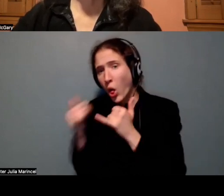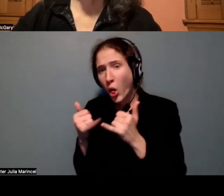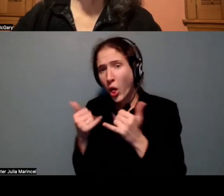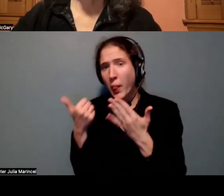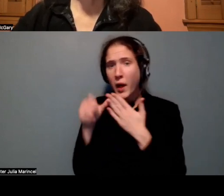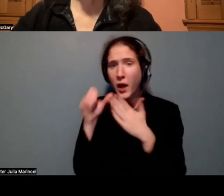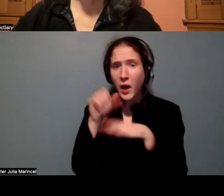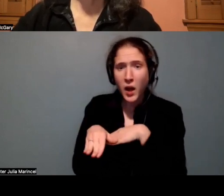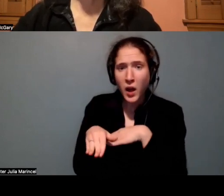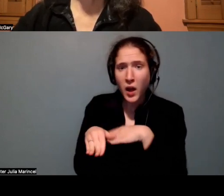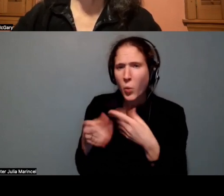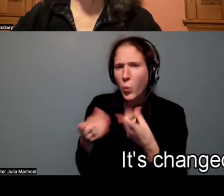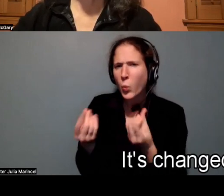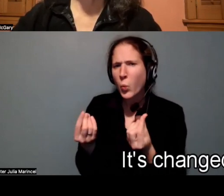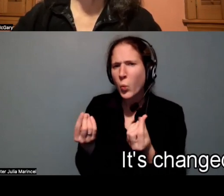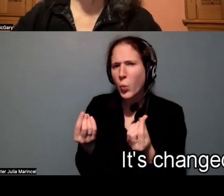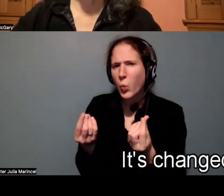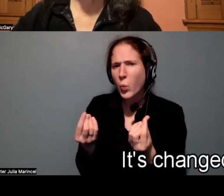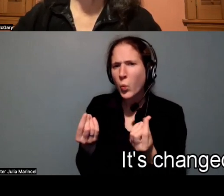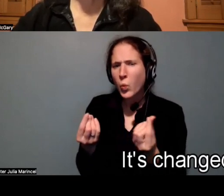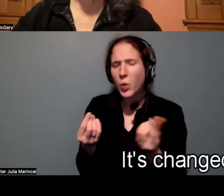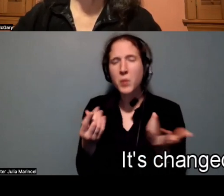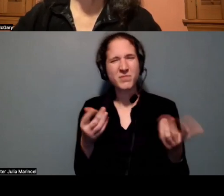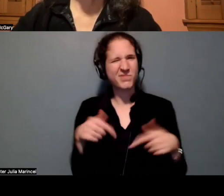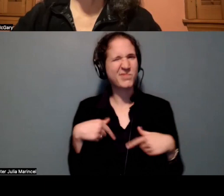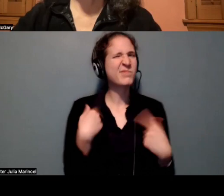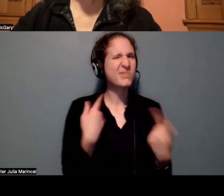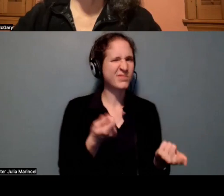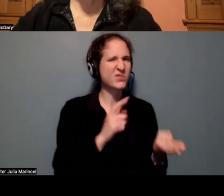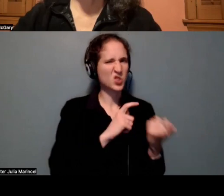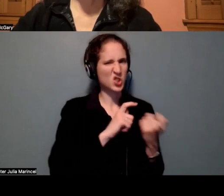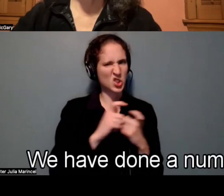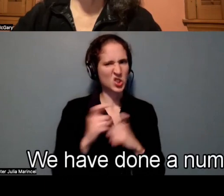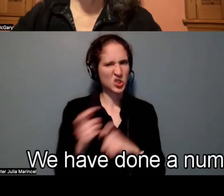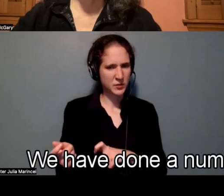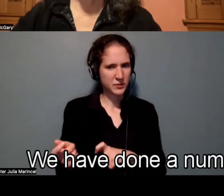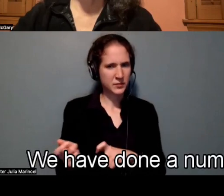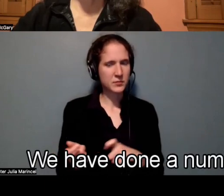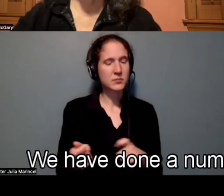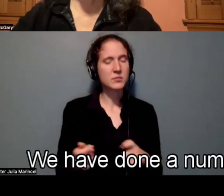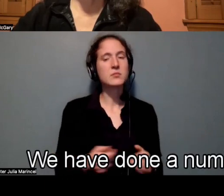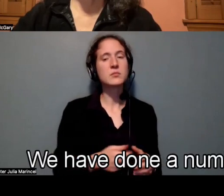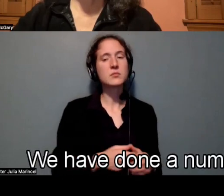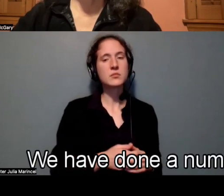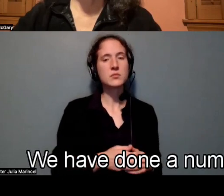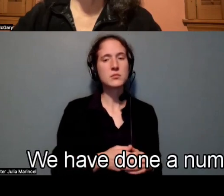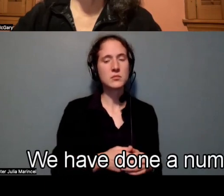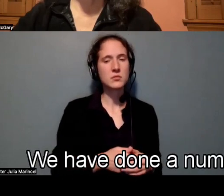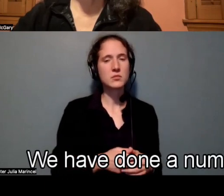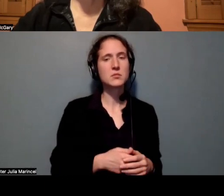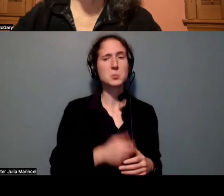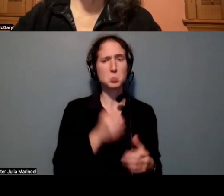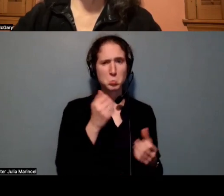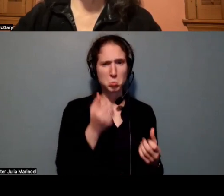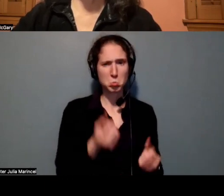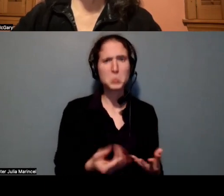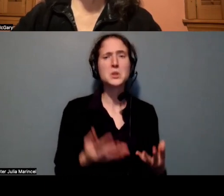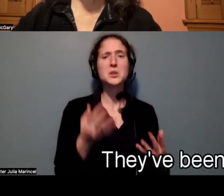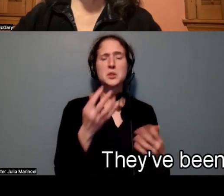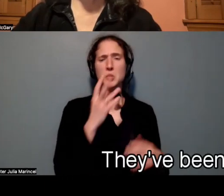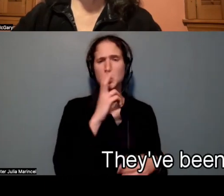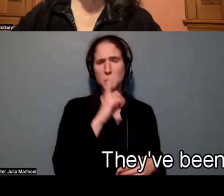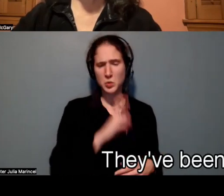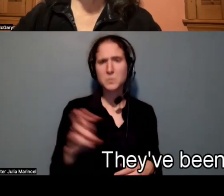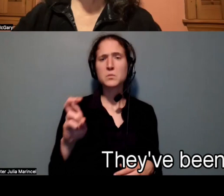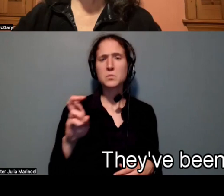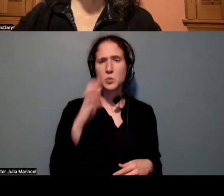what? It's changed over time. We have done a number of trips to Europe.